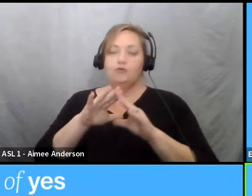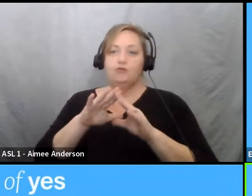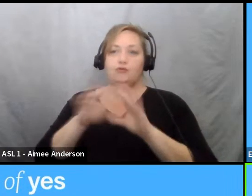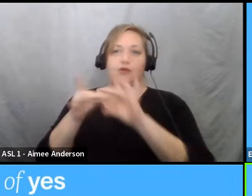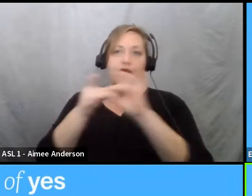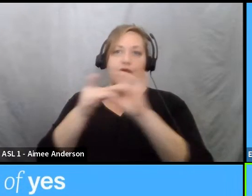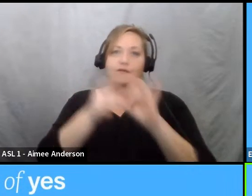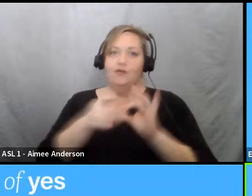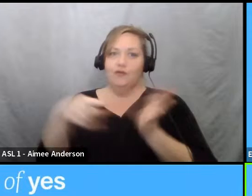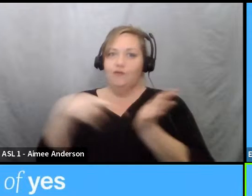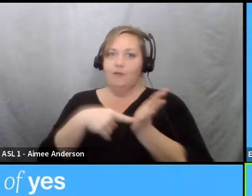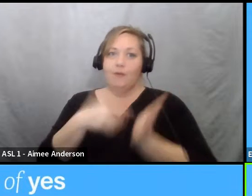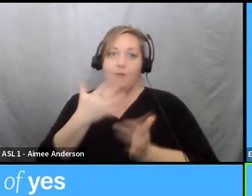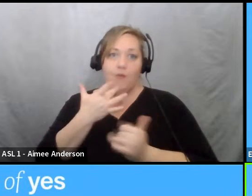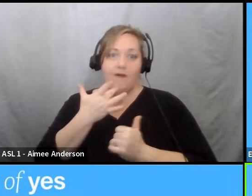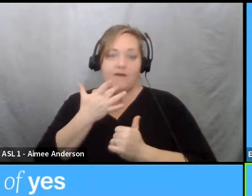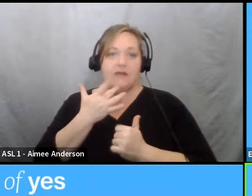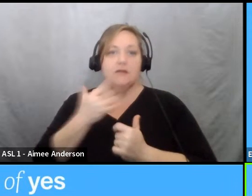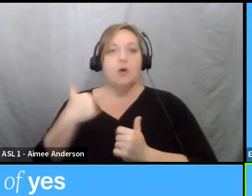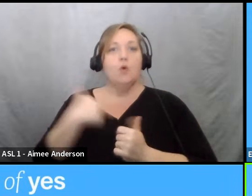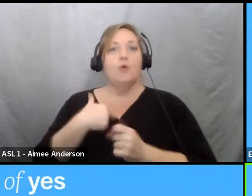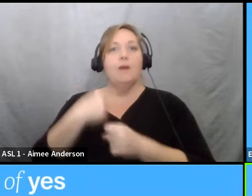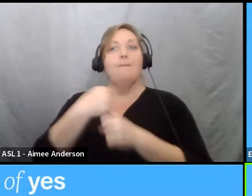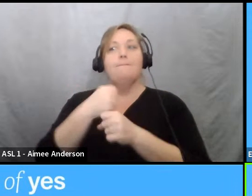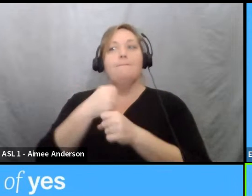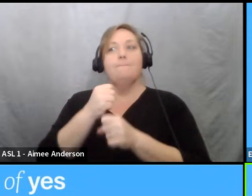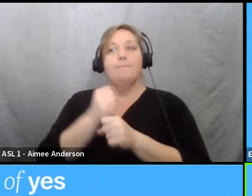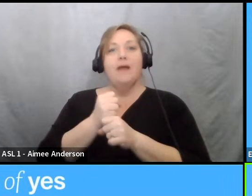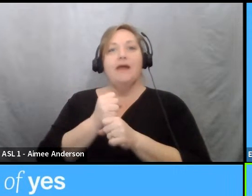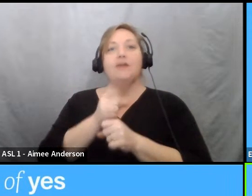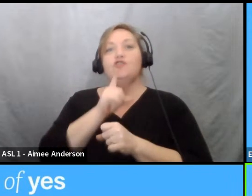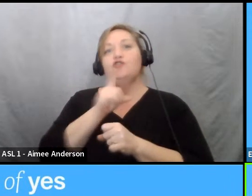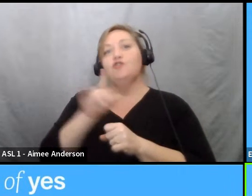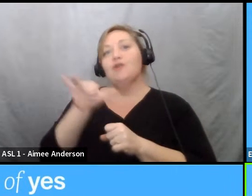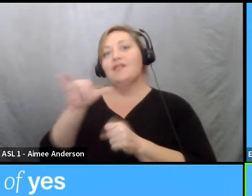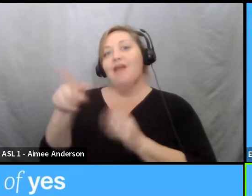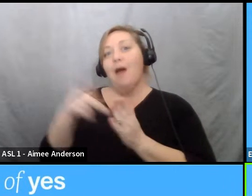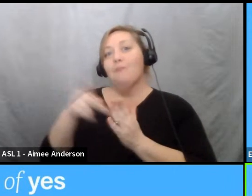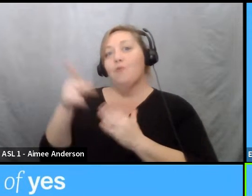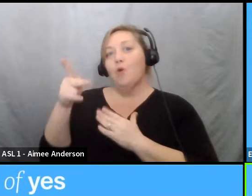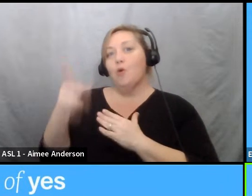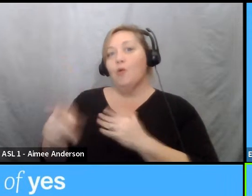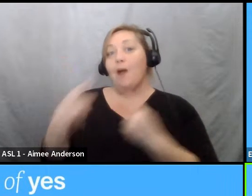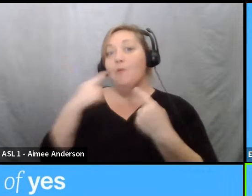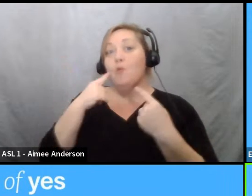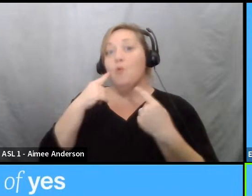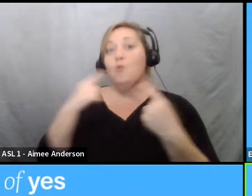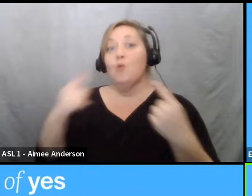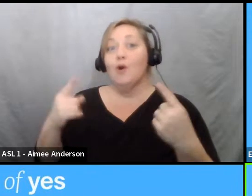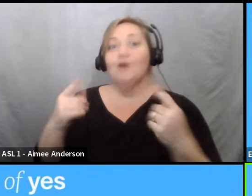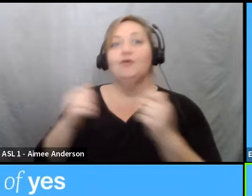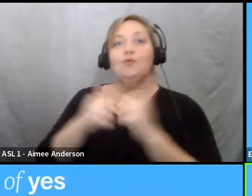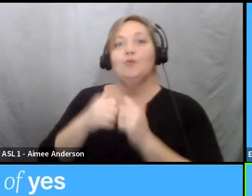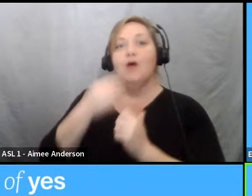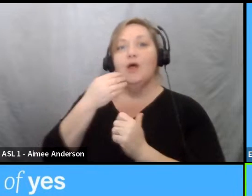today, but we are making sure that that program works with affordable homeownership as